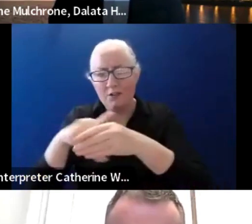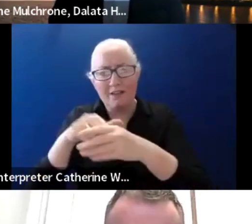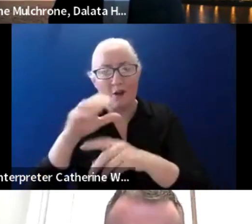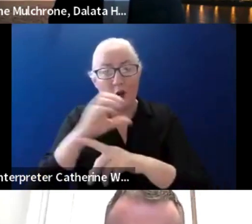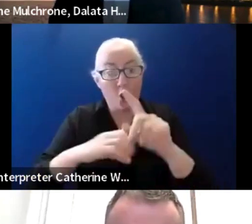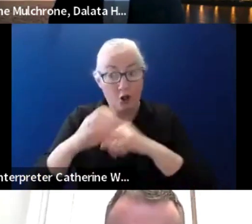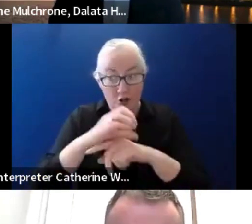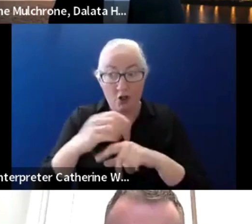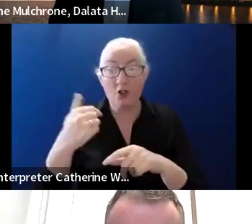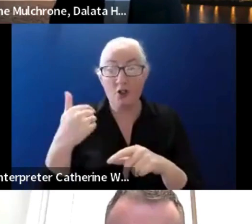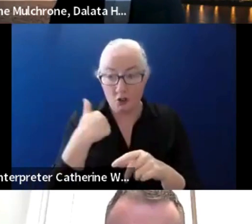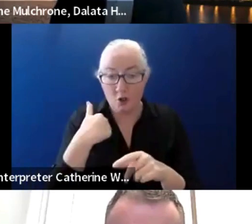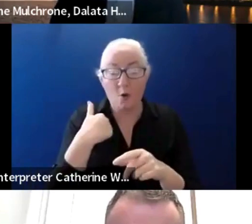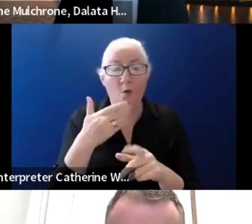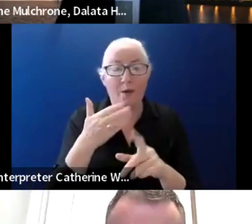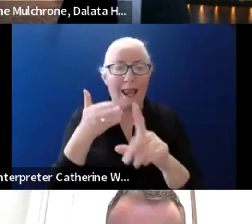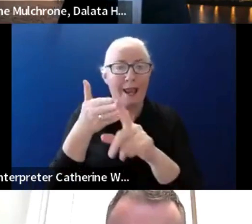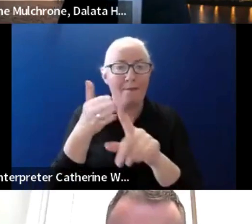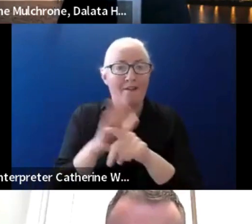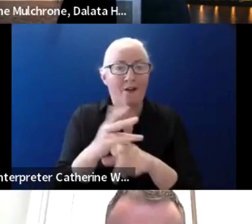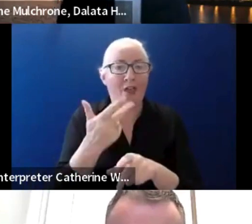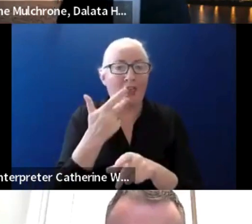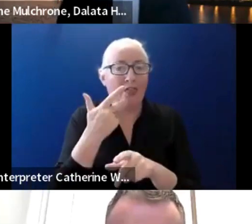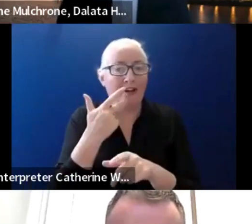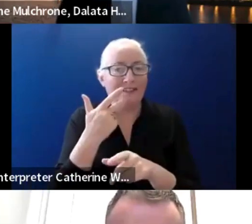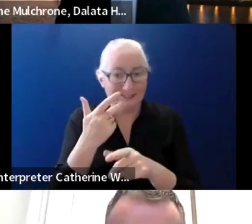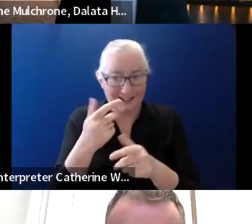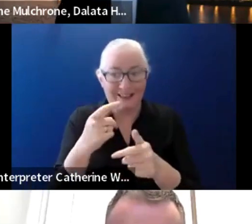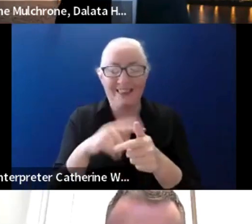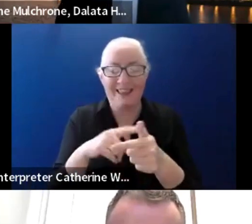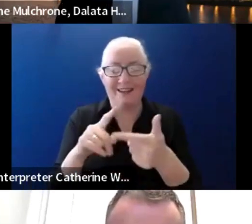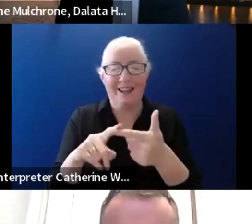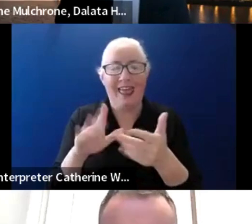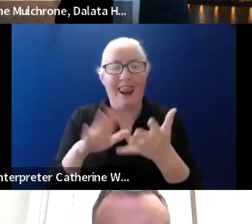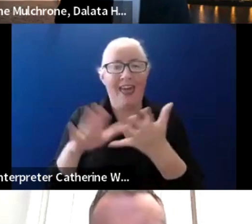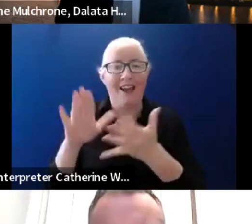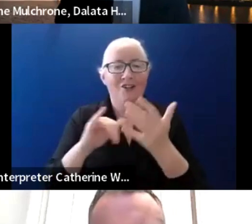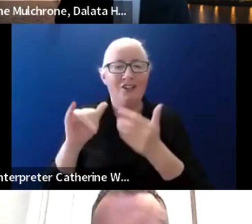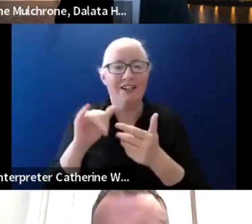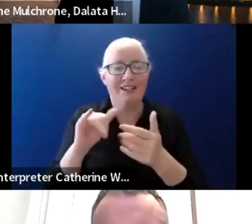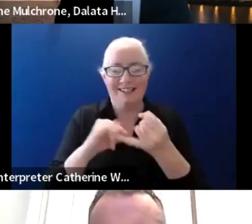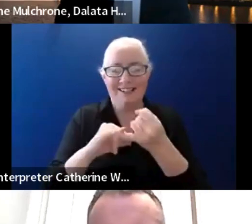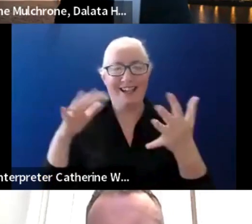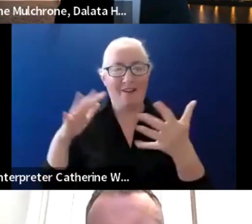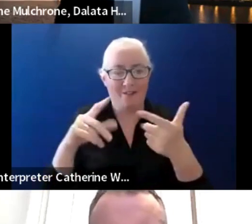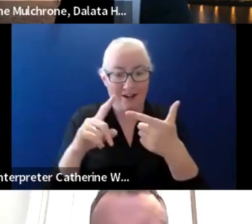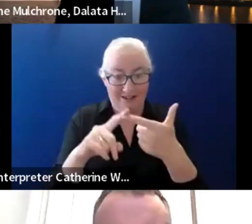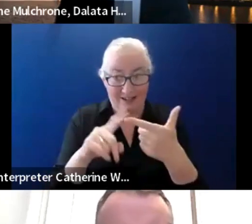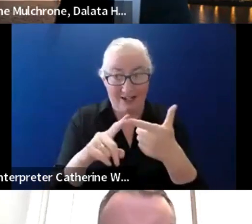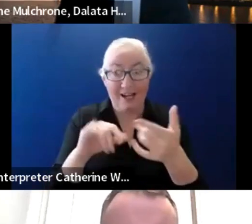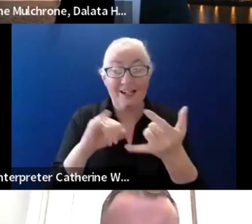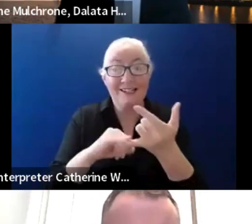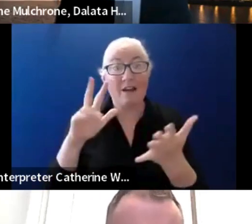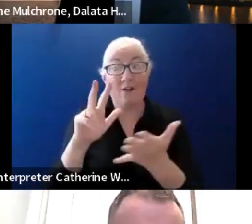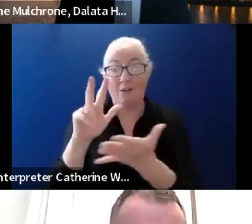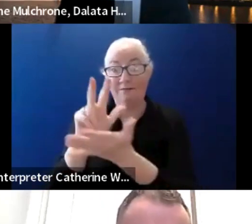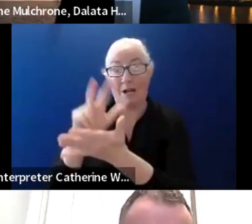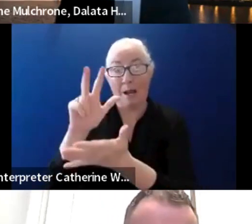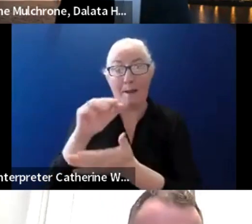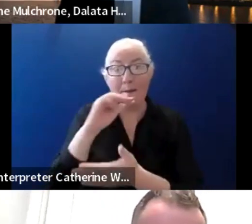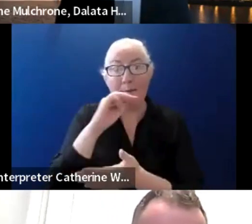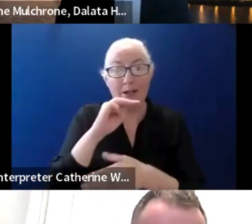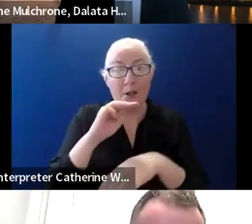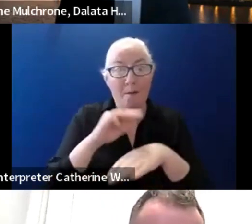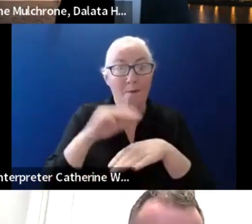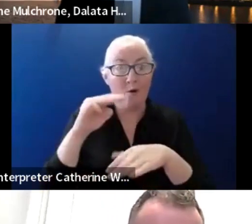we went for a bronze accreditation. And then last year we went for a silver accreditation. The silver accreditation actually meant an awful lot more